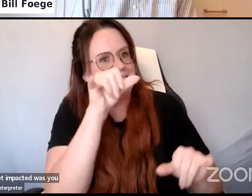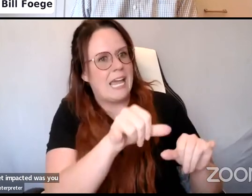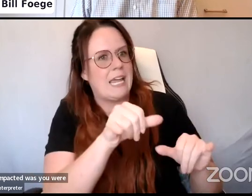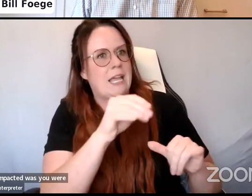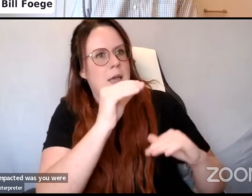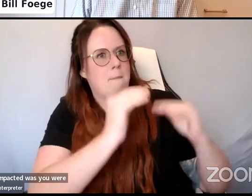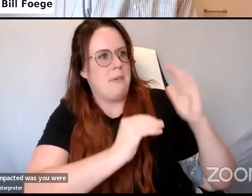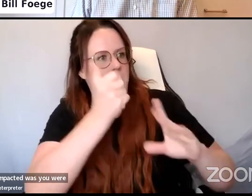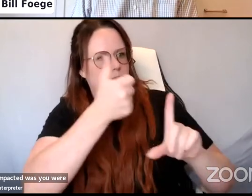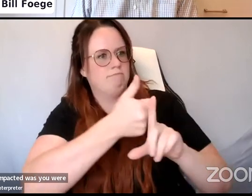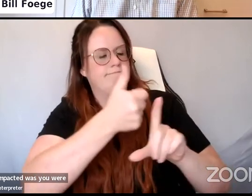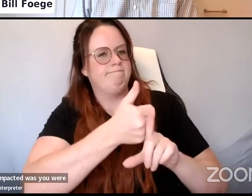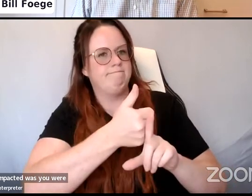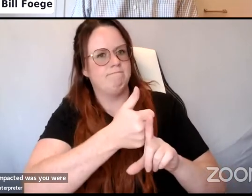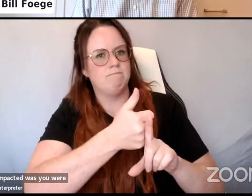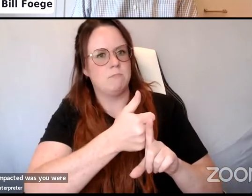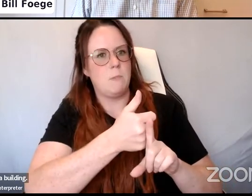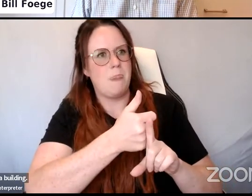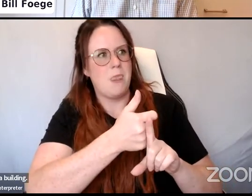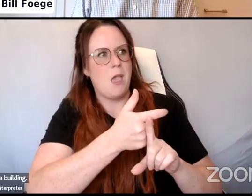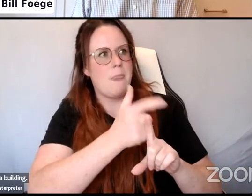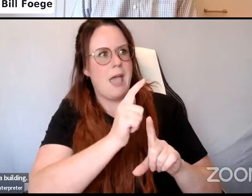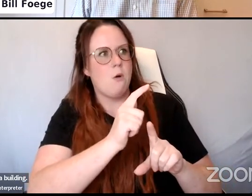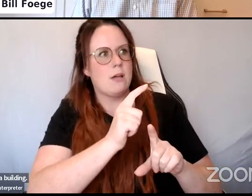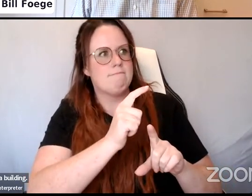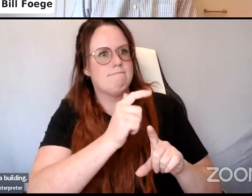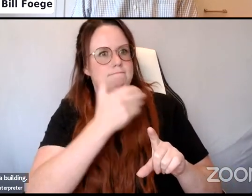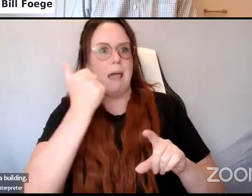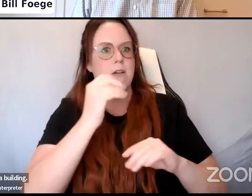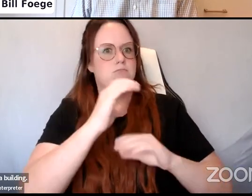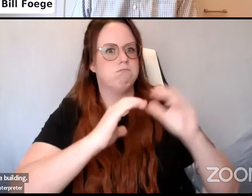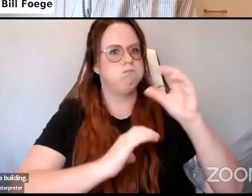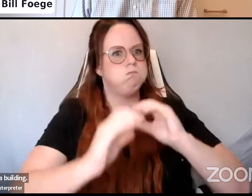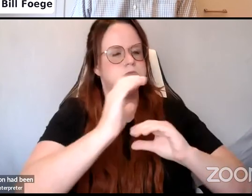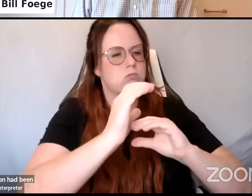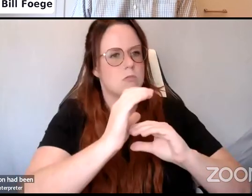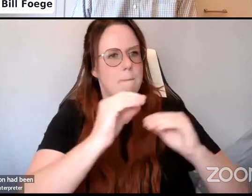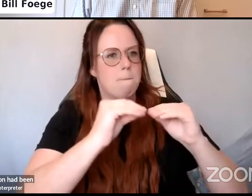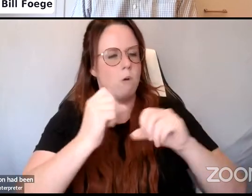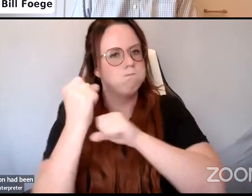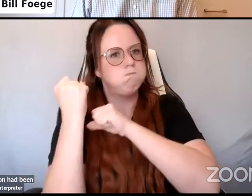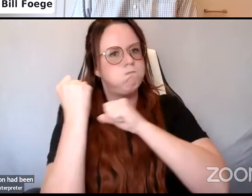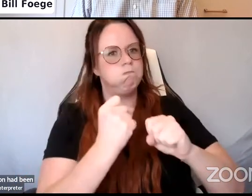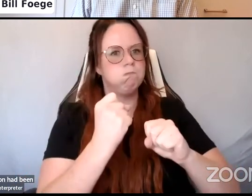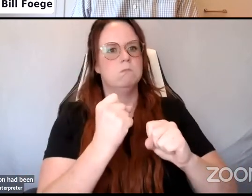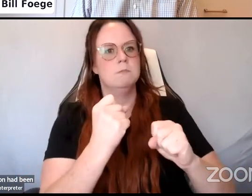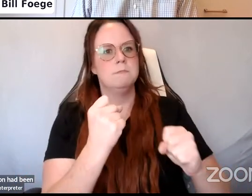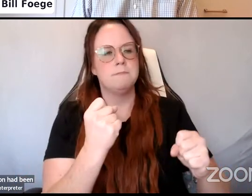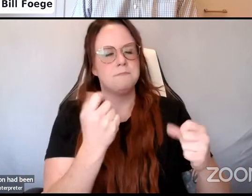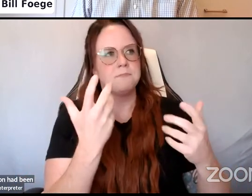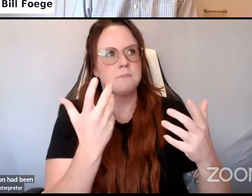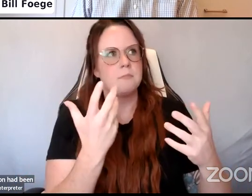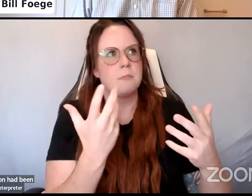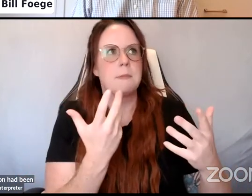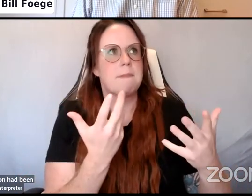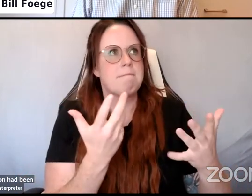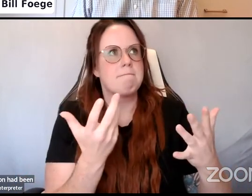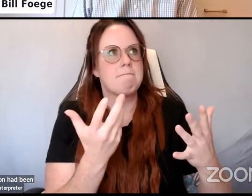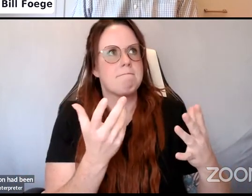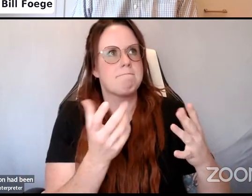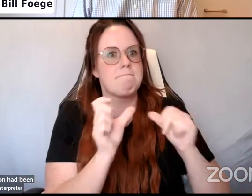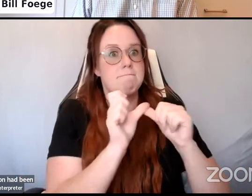building um where the construction had been done in a way that it was uh